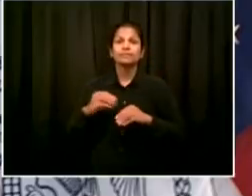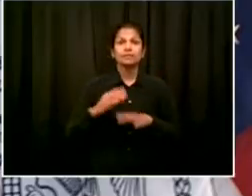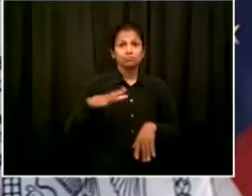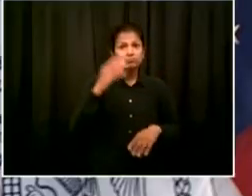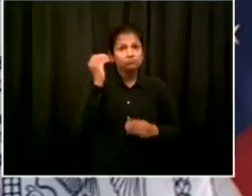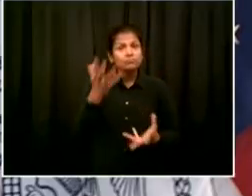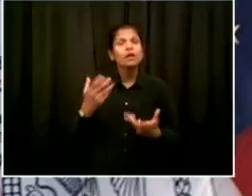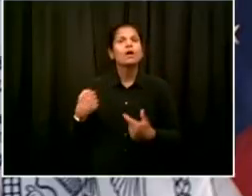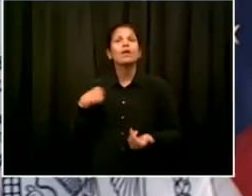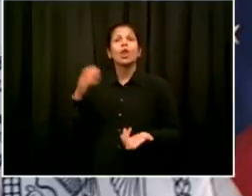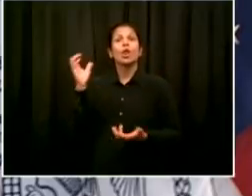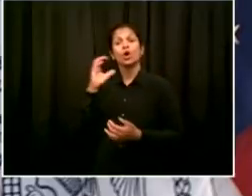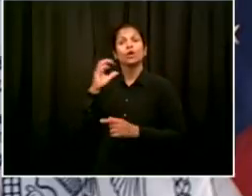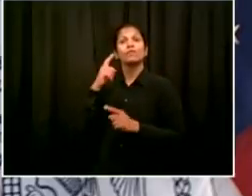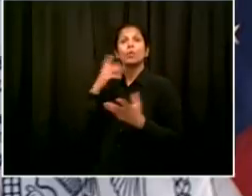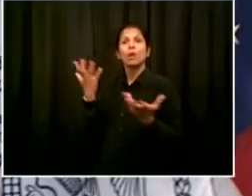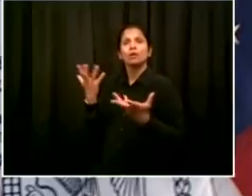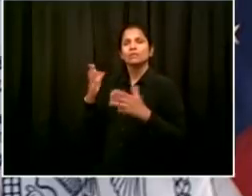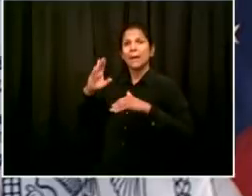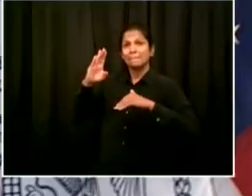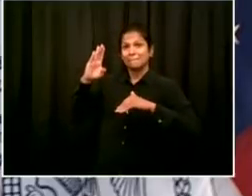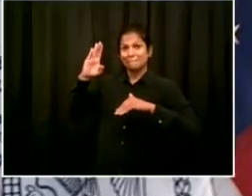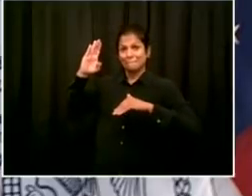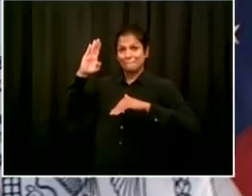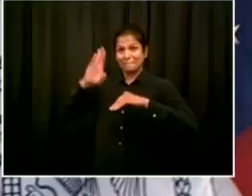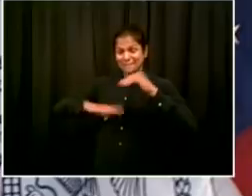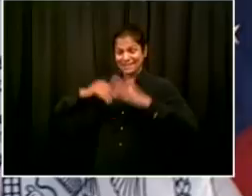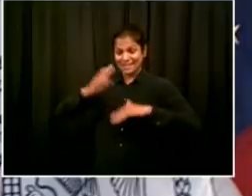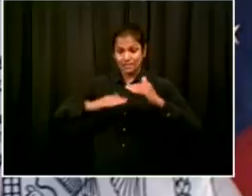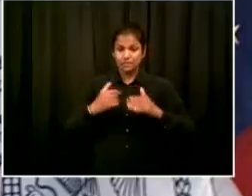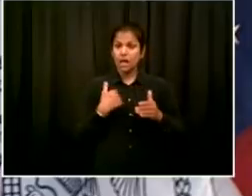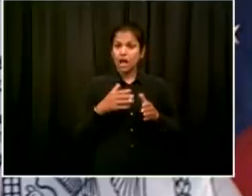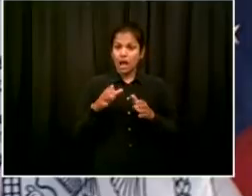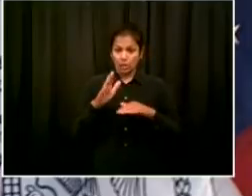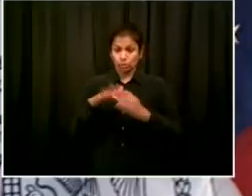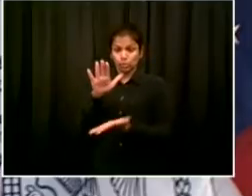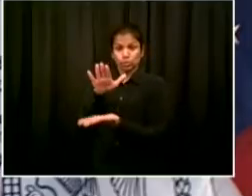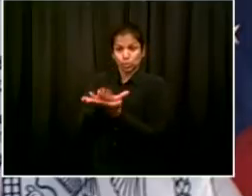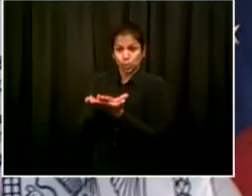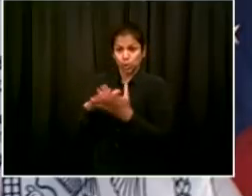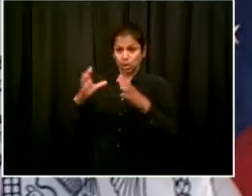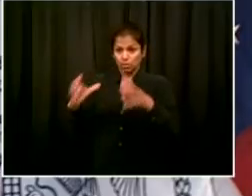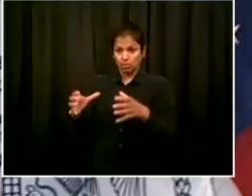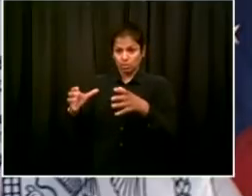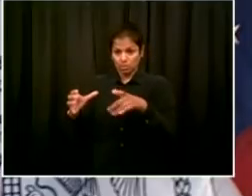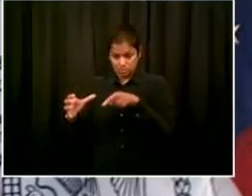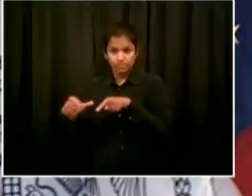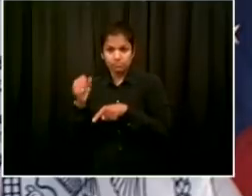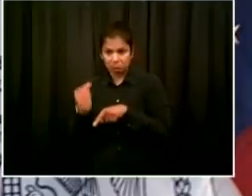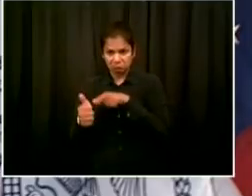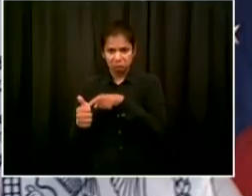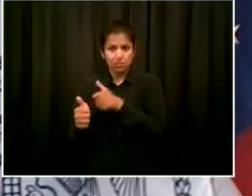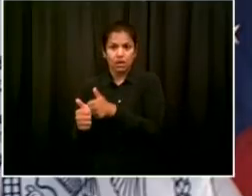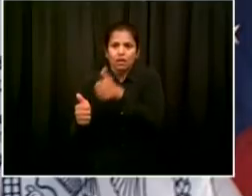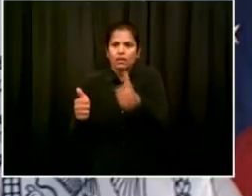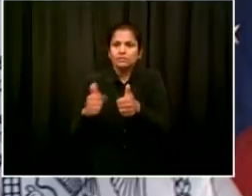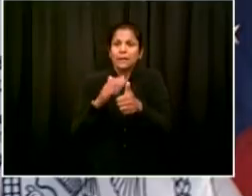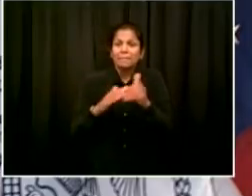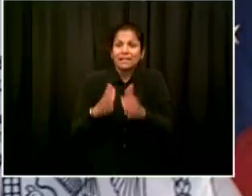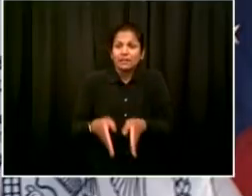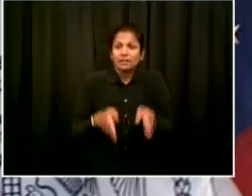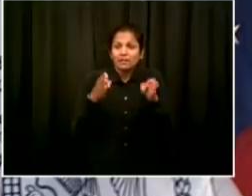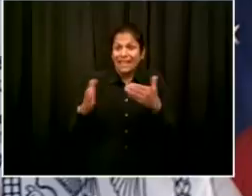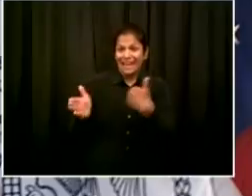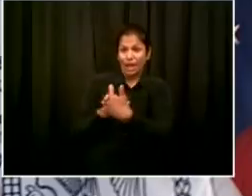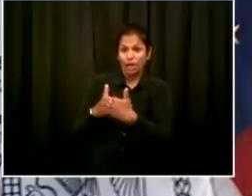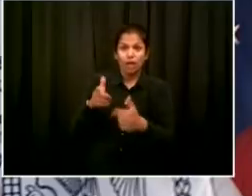too much disconnect from the school and any kind of auxiliary space. So moving apace, we are definitely finding some spaces for that